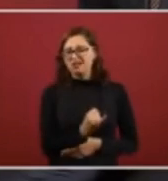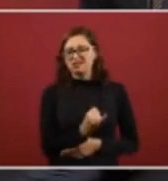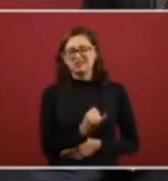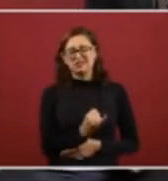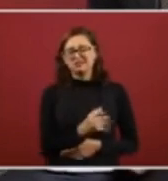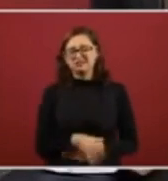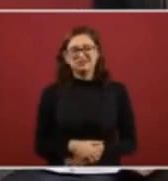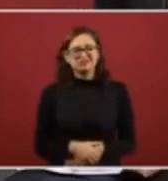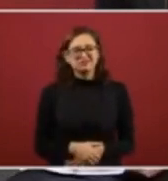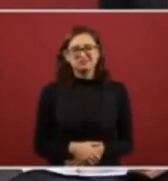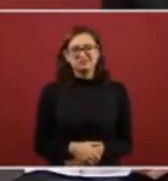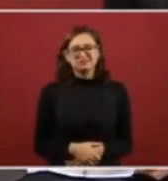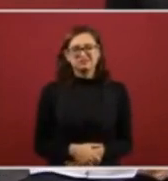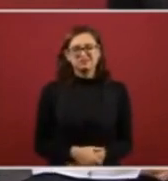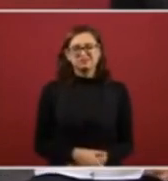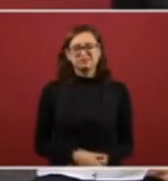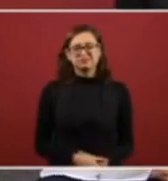matter